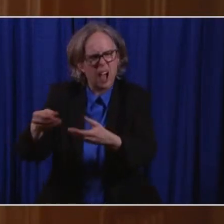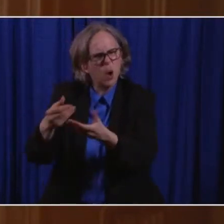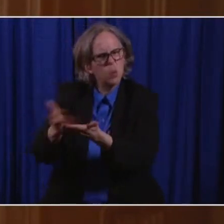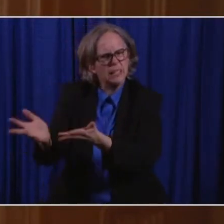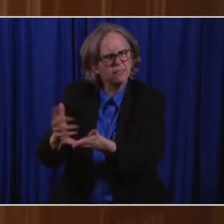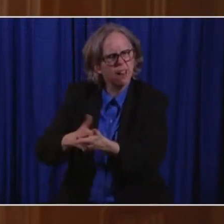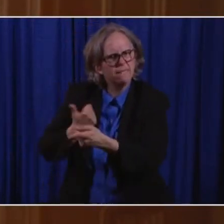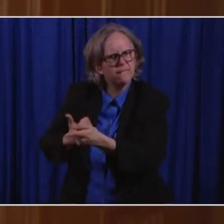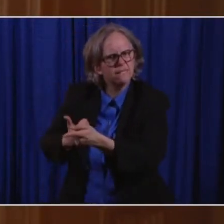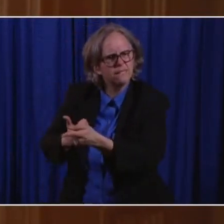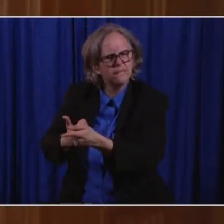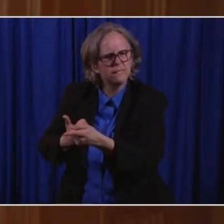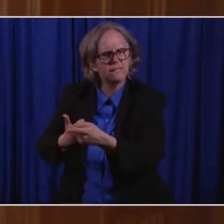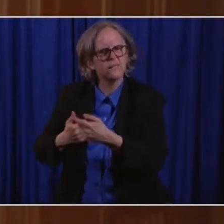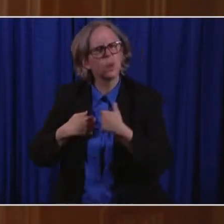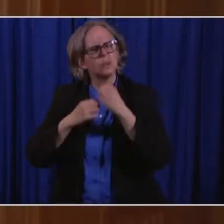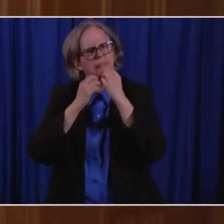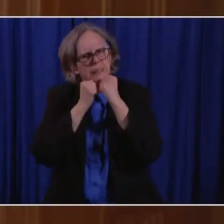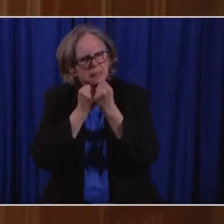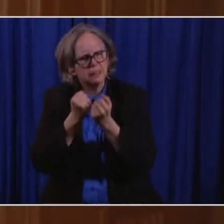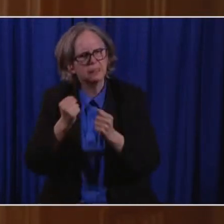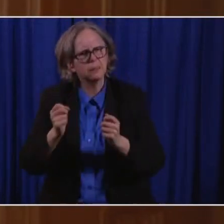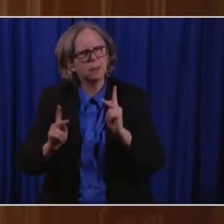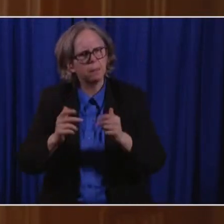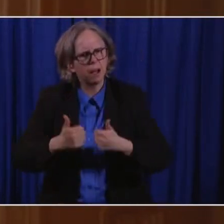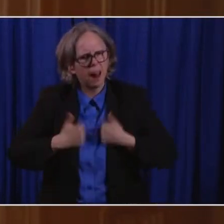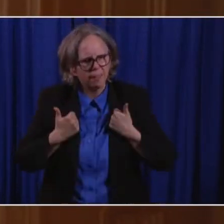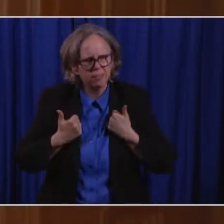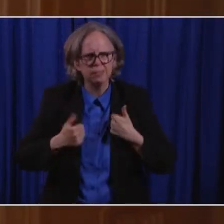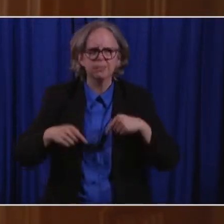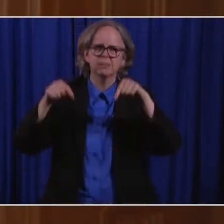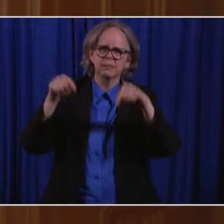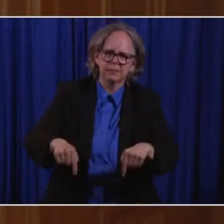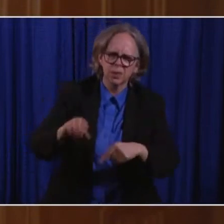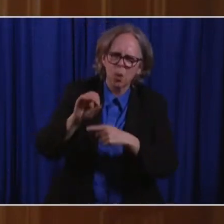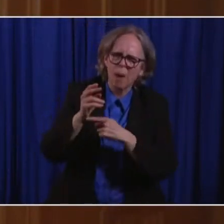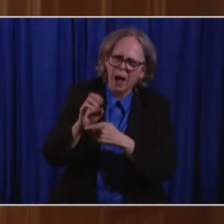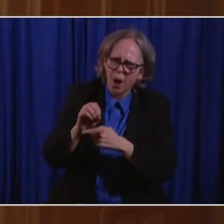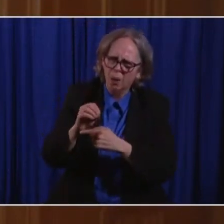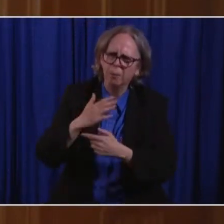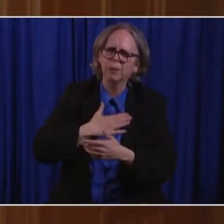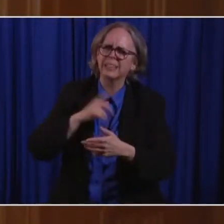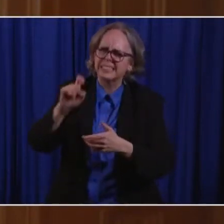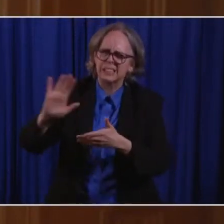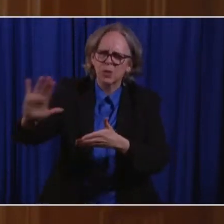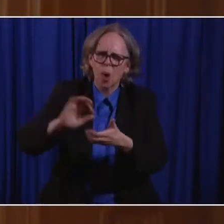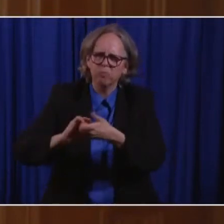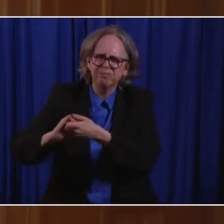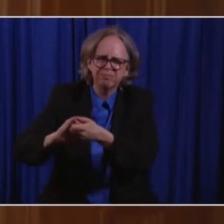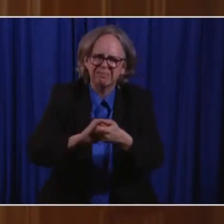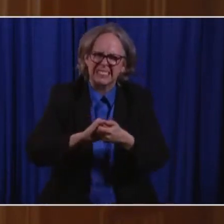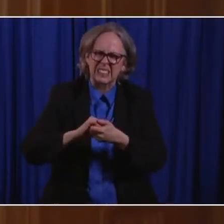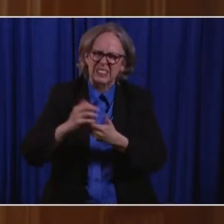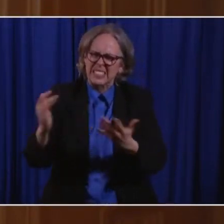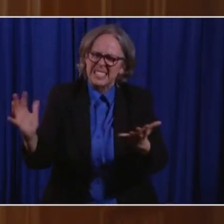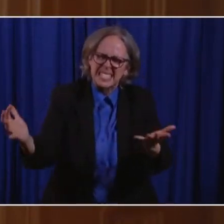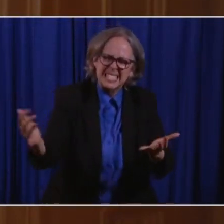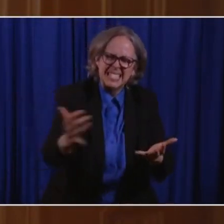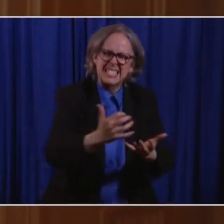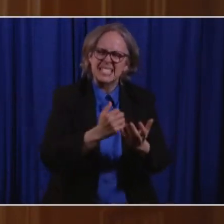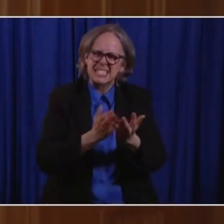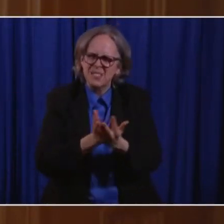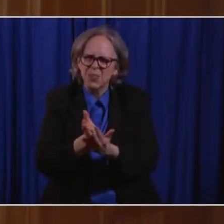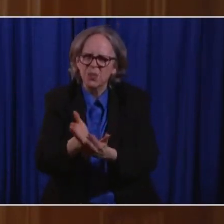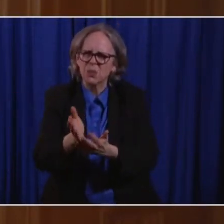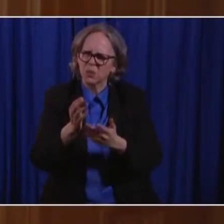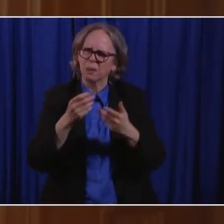My fellow Ohioans, you got us to where we are today. You sacrificed, you persevered, and many times